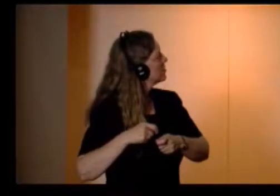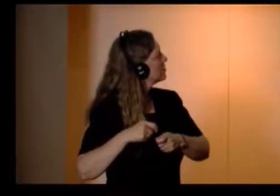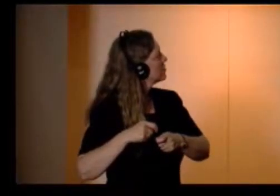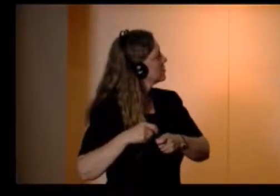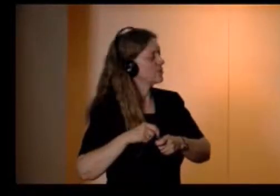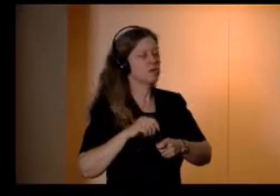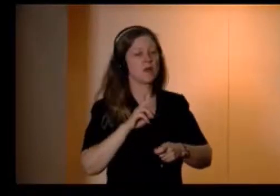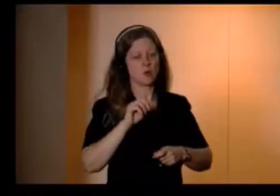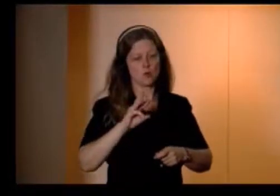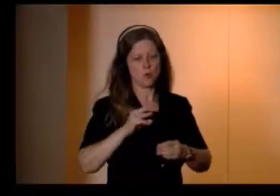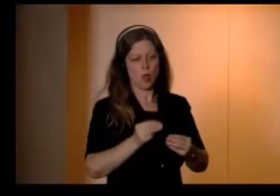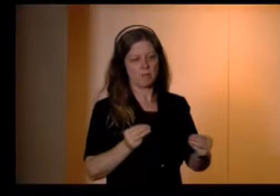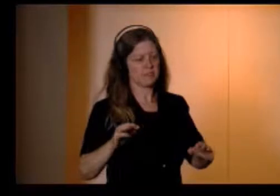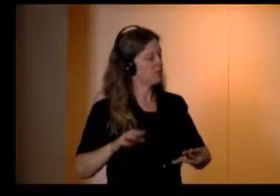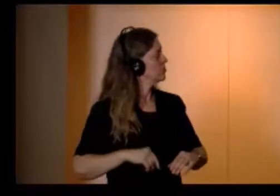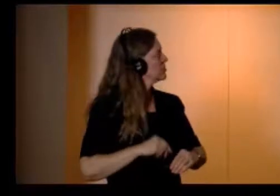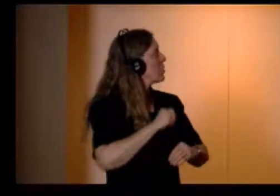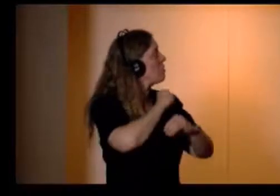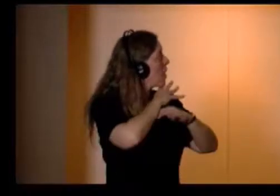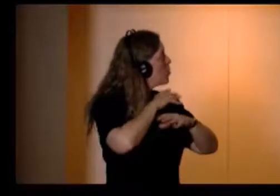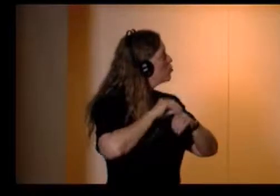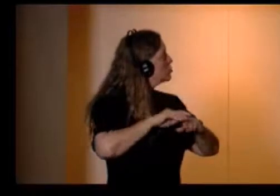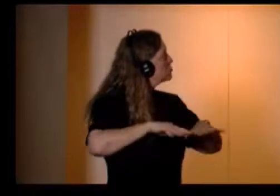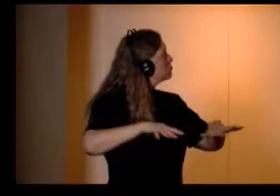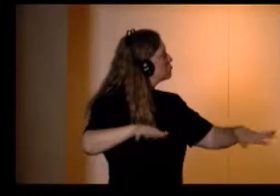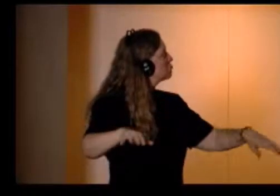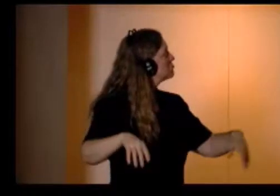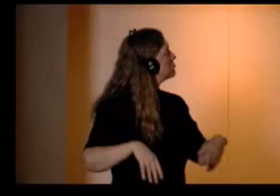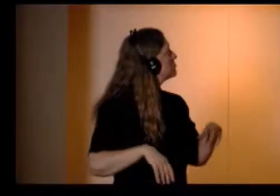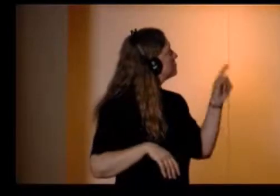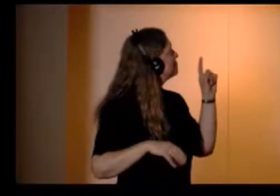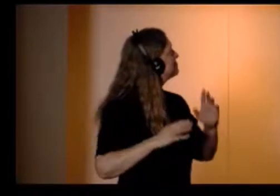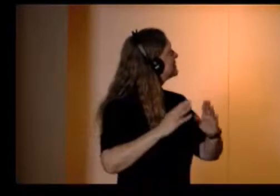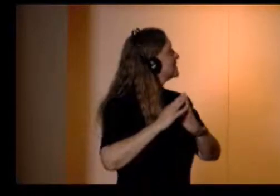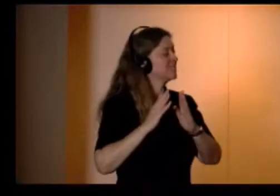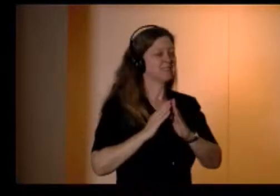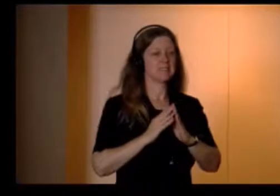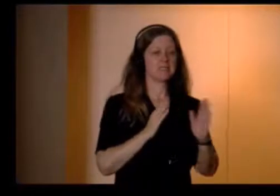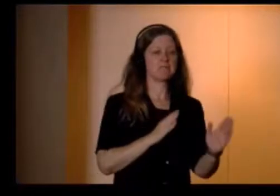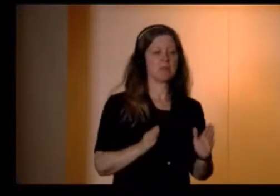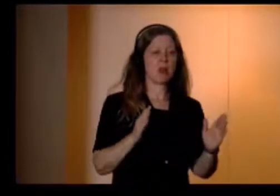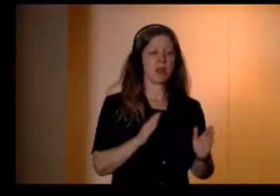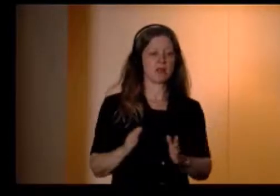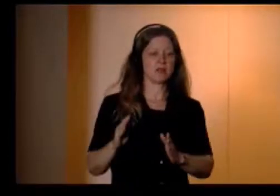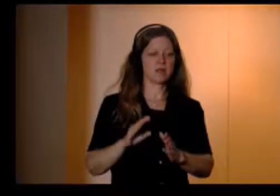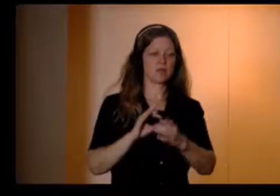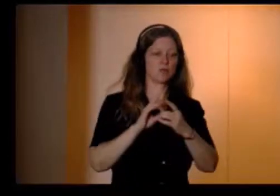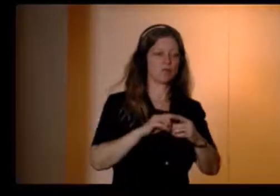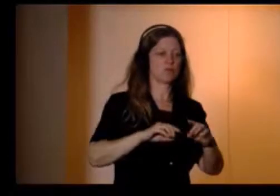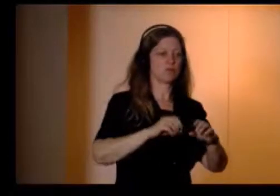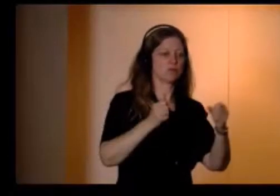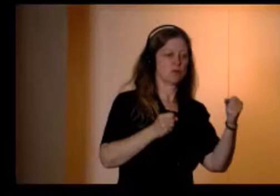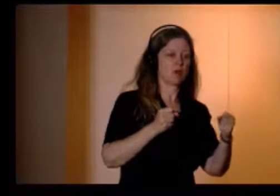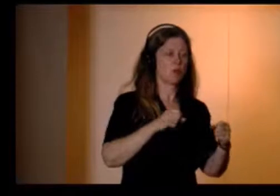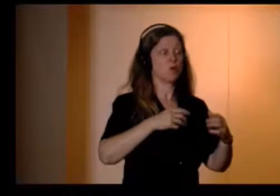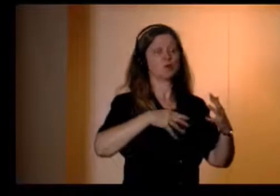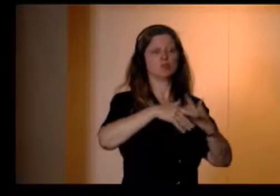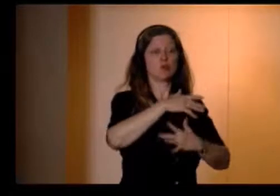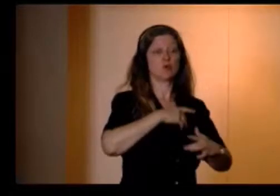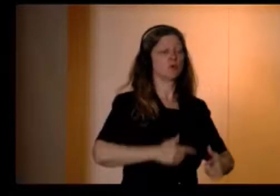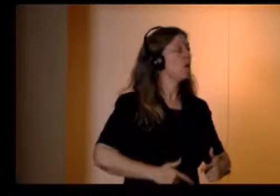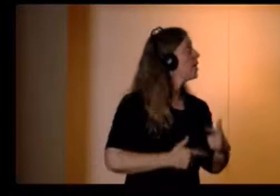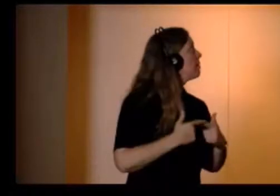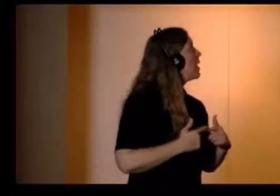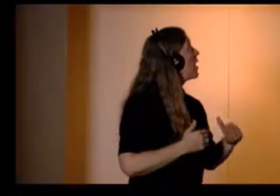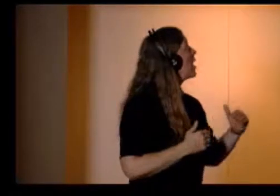Raw materials, pollution, city planning, our social life, how